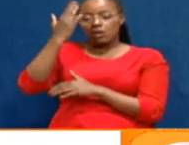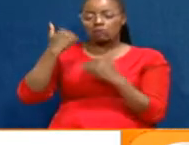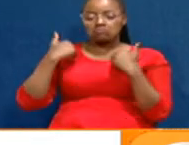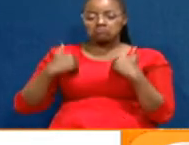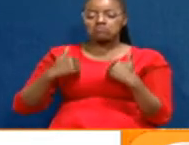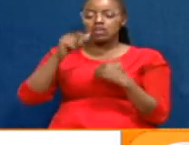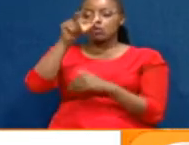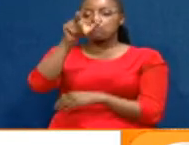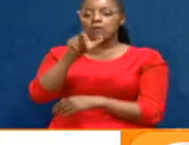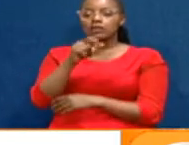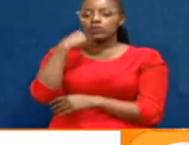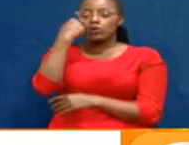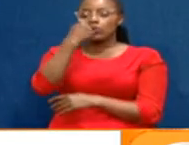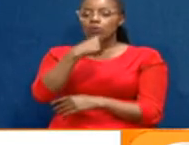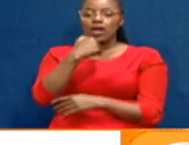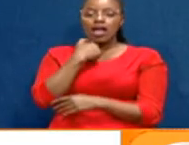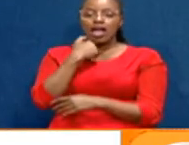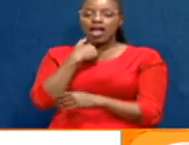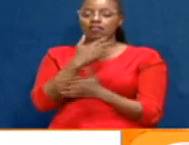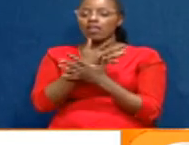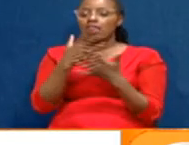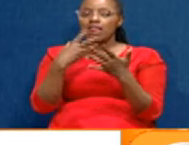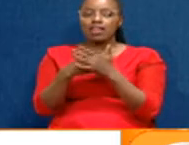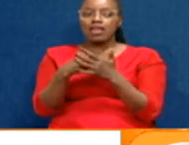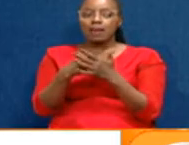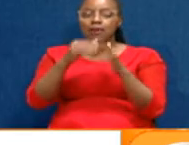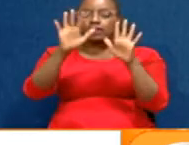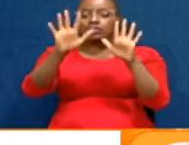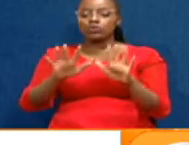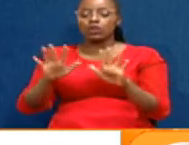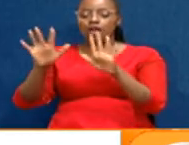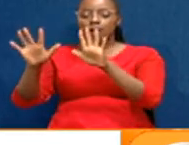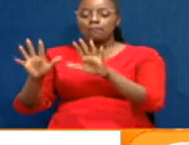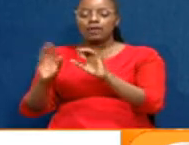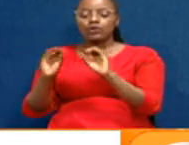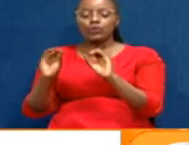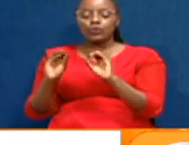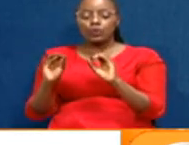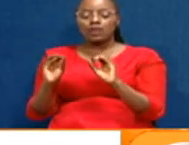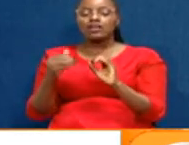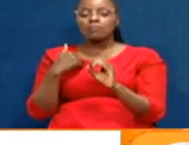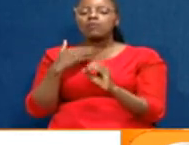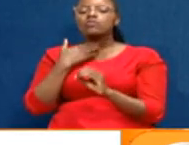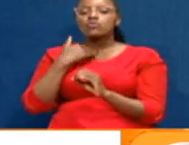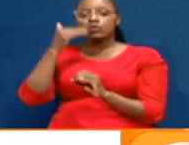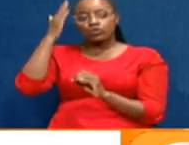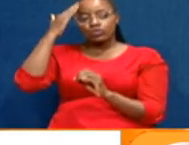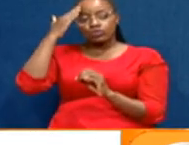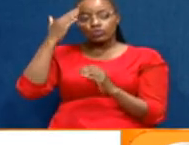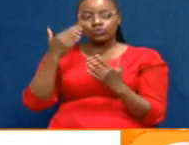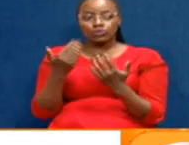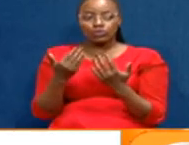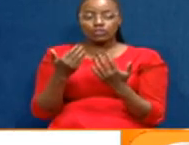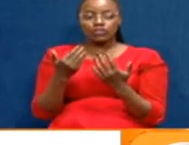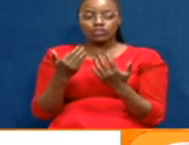one person who doesn't have any money to campaign, and I would really like to know